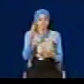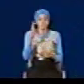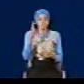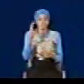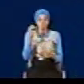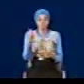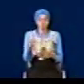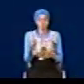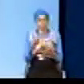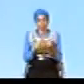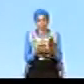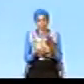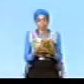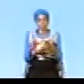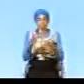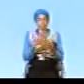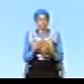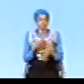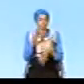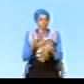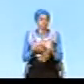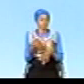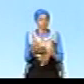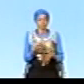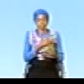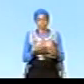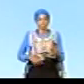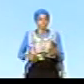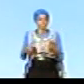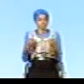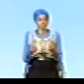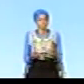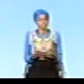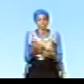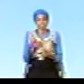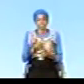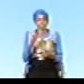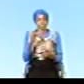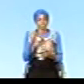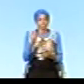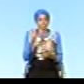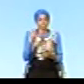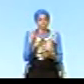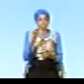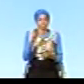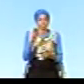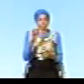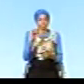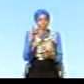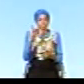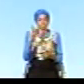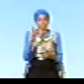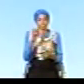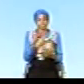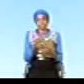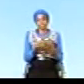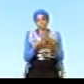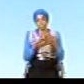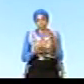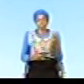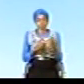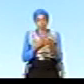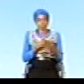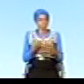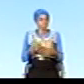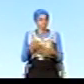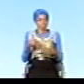Lord, and immediately the stroke disappeared, the legs received strength, and since then, up till this very